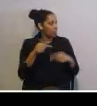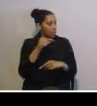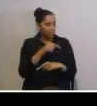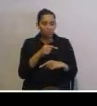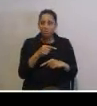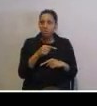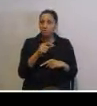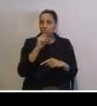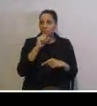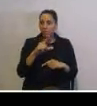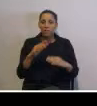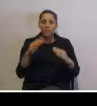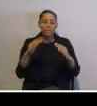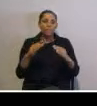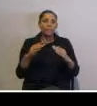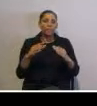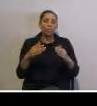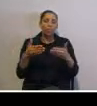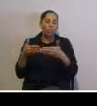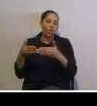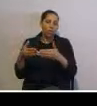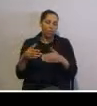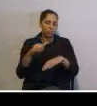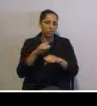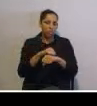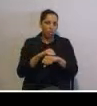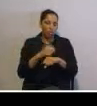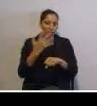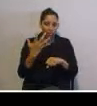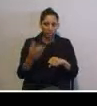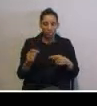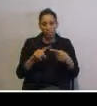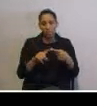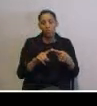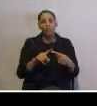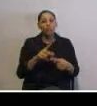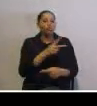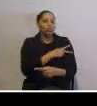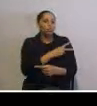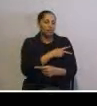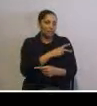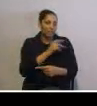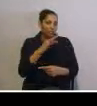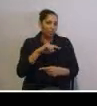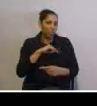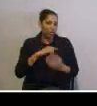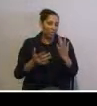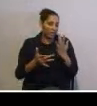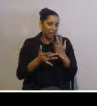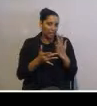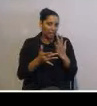cornerstones of the pricing policy. You look at security of supply. If we are technical about the ESCOM,